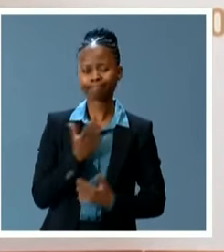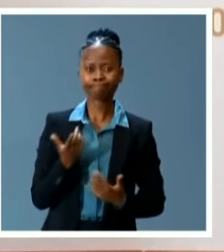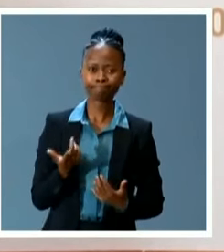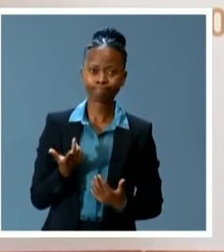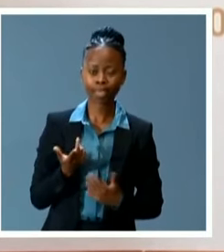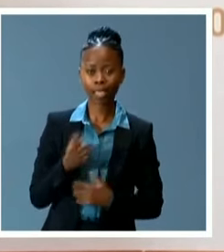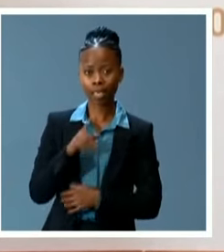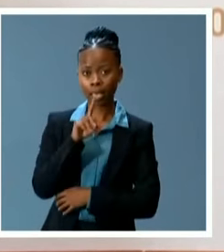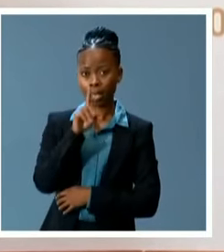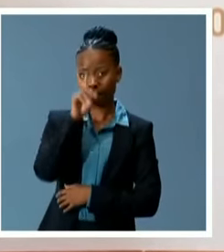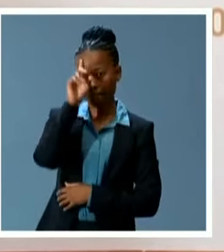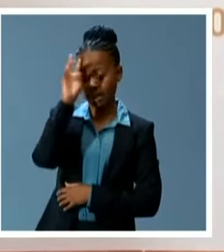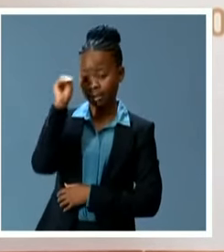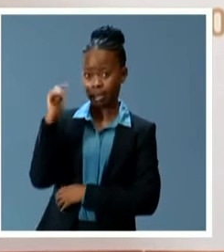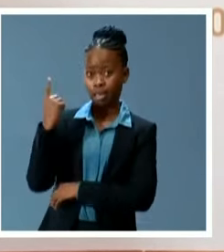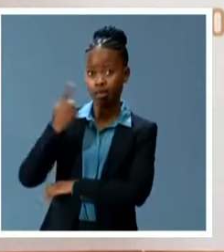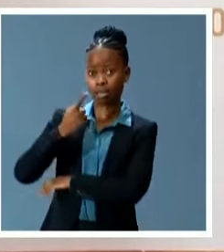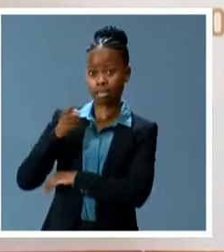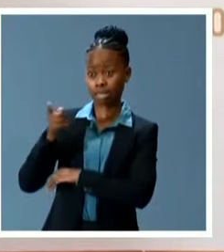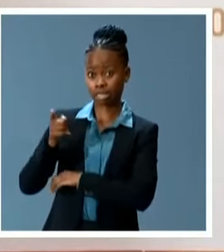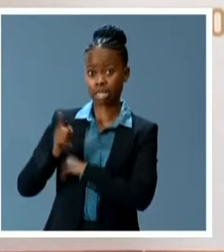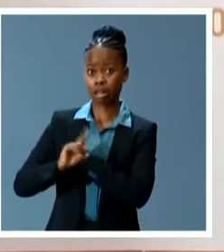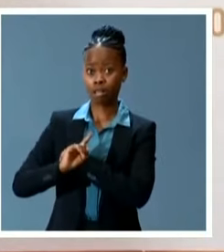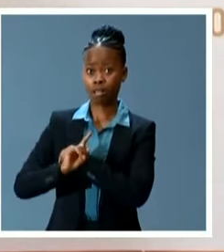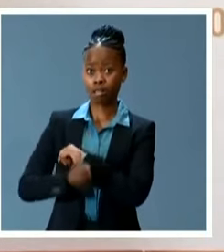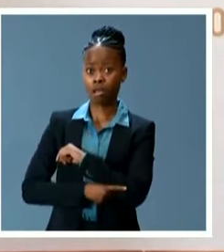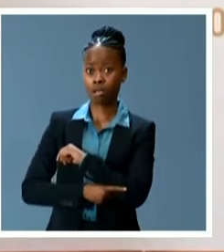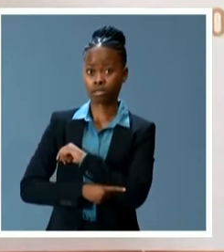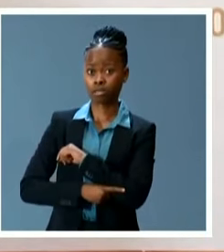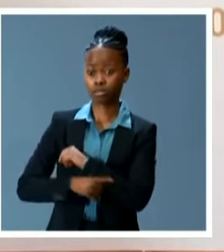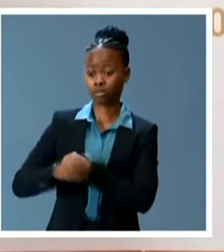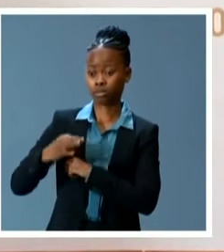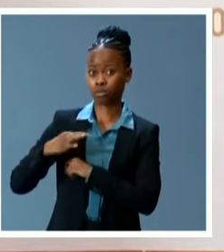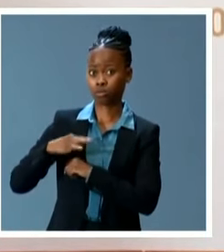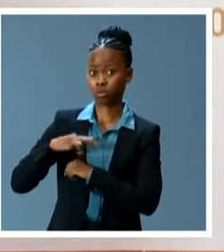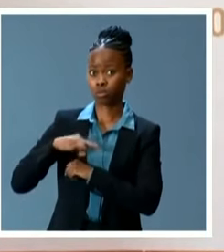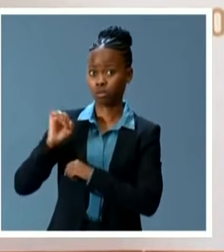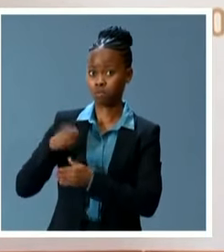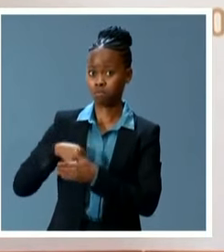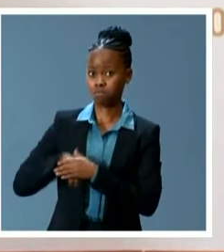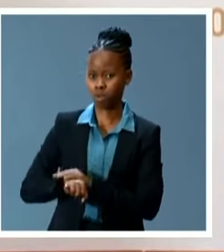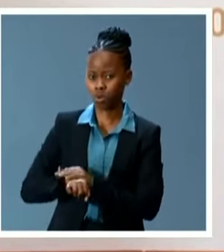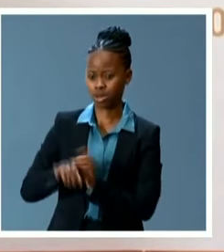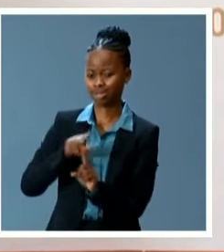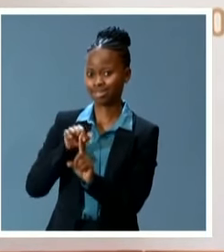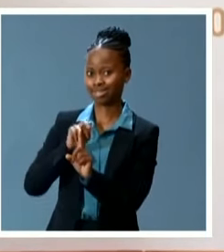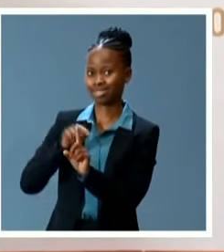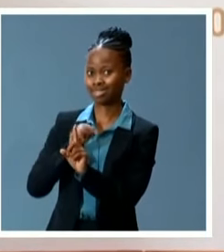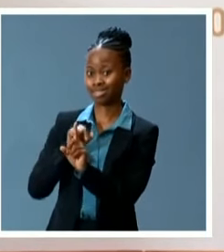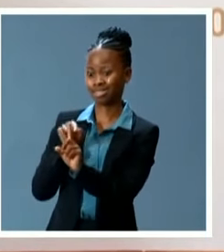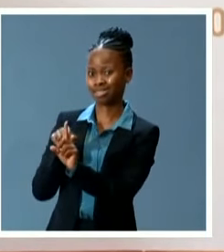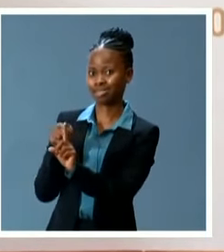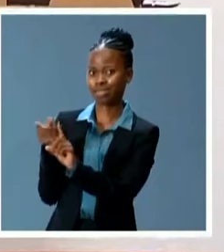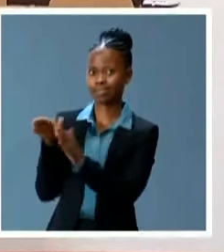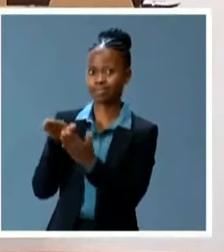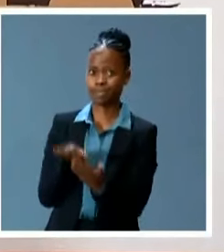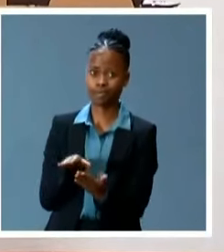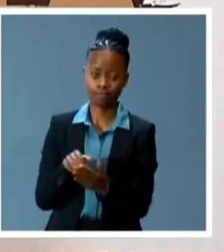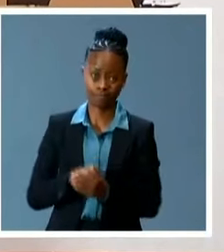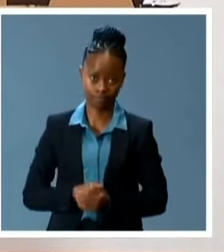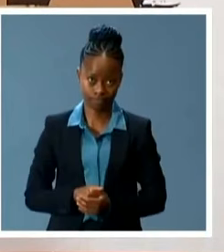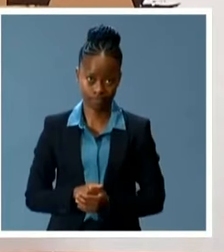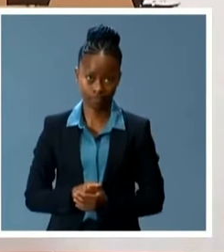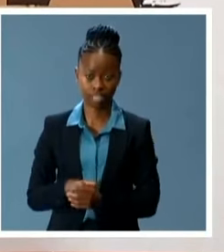of Zinzi Mandela, the youngest daughter of President Nelson Mandela and Winnie Madikizela Mandela.